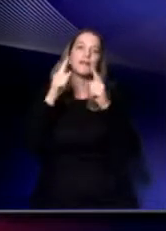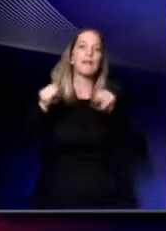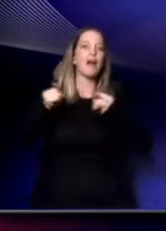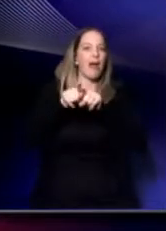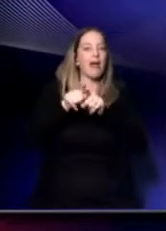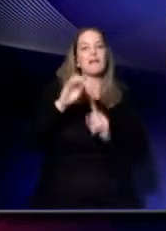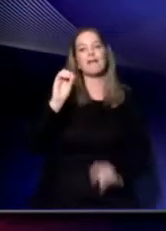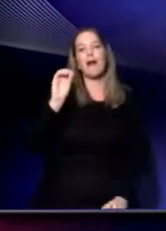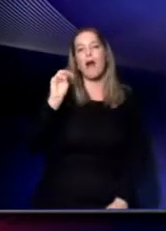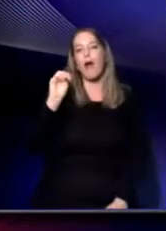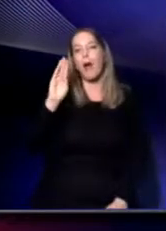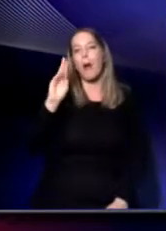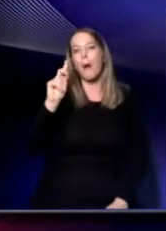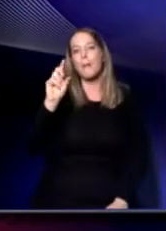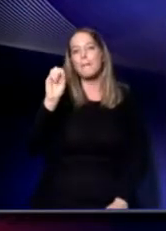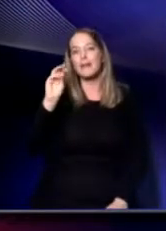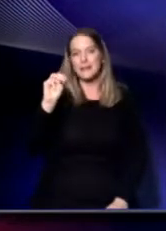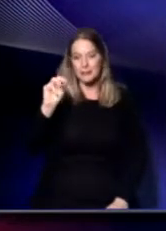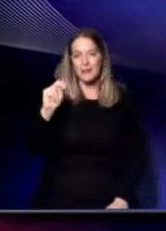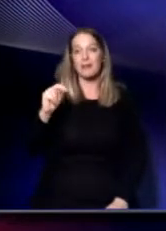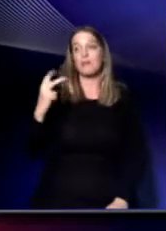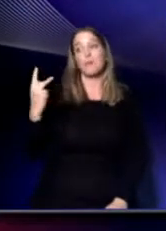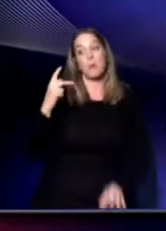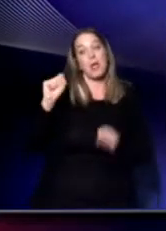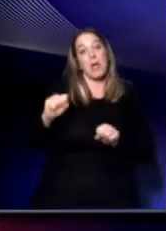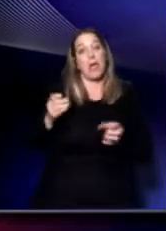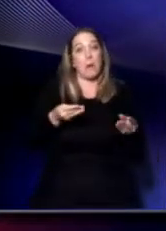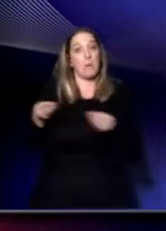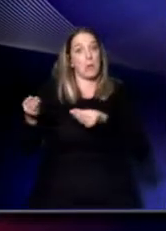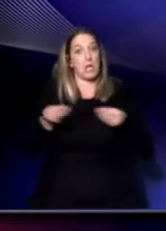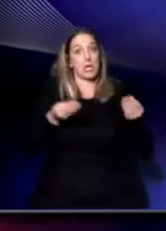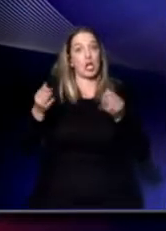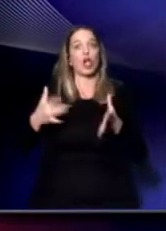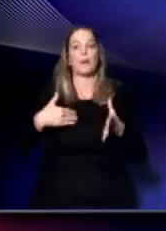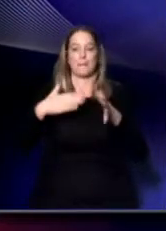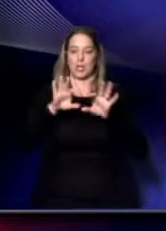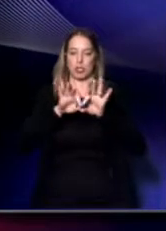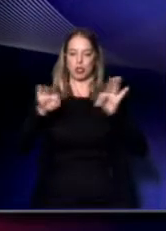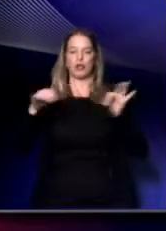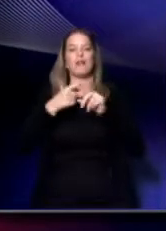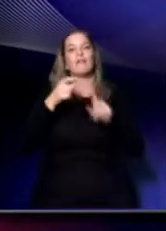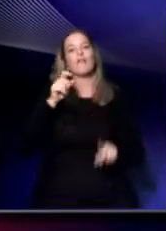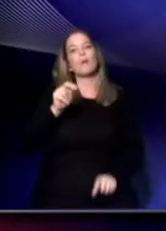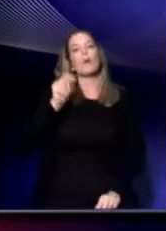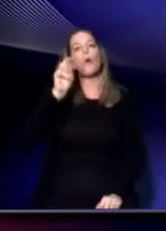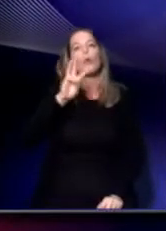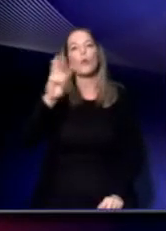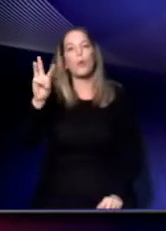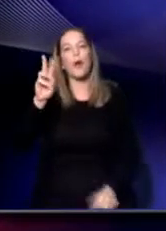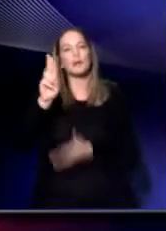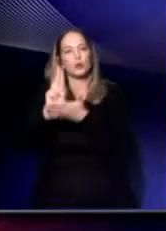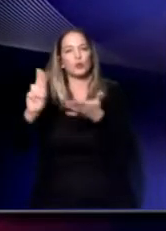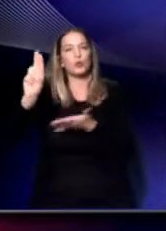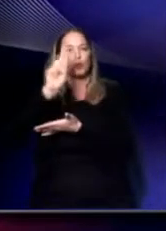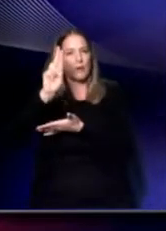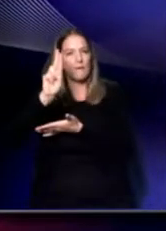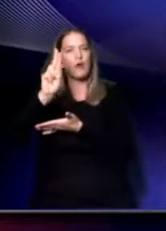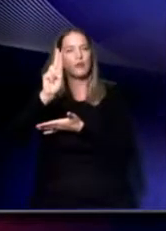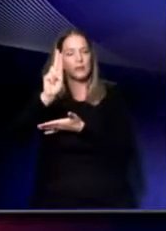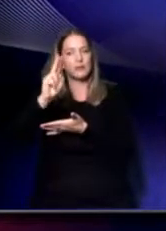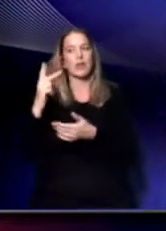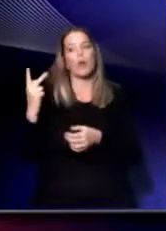We got degrees from Northwestern University in mediation, and we have served as a